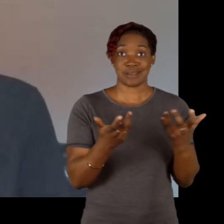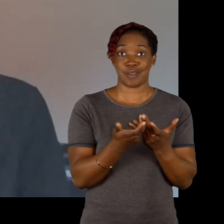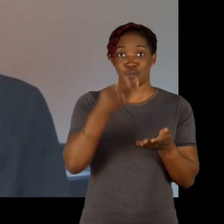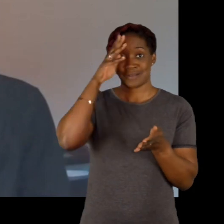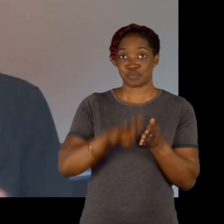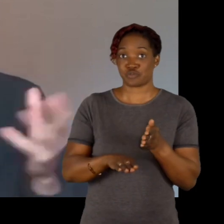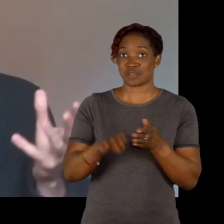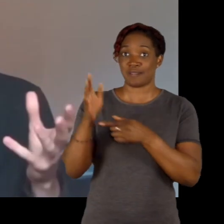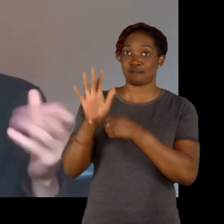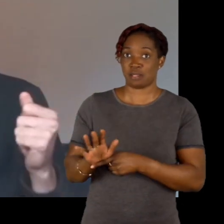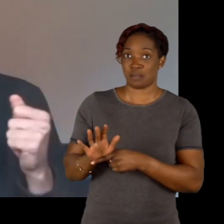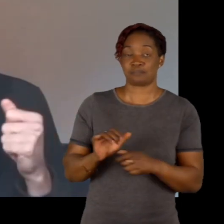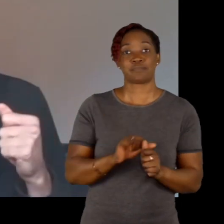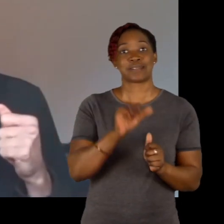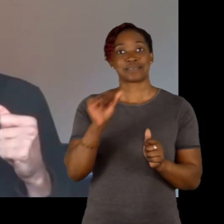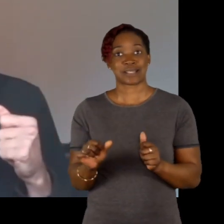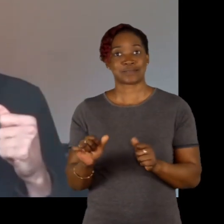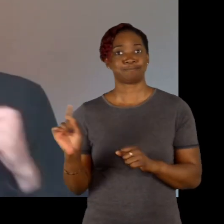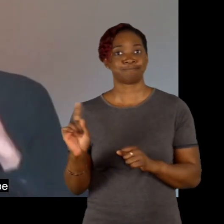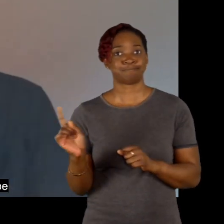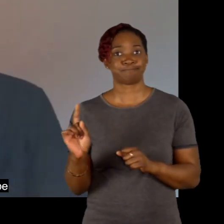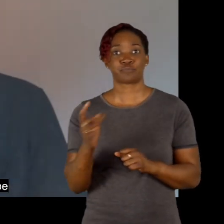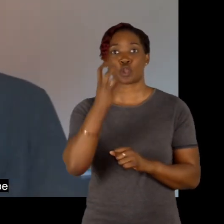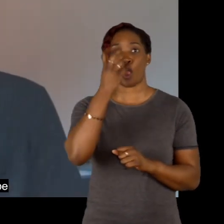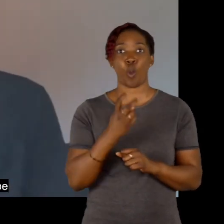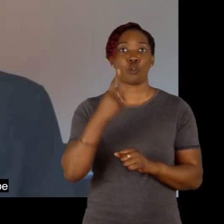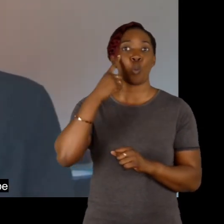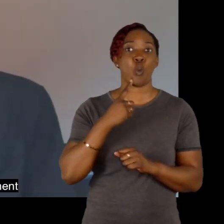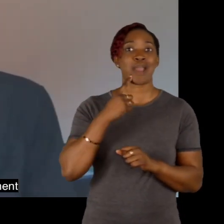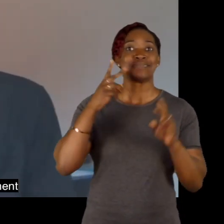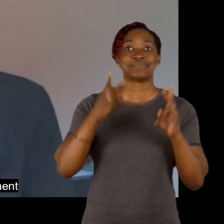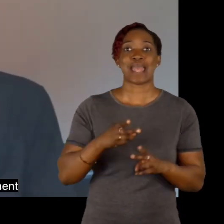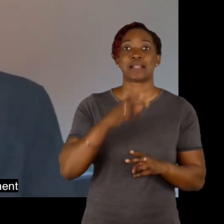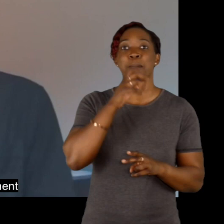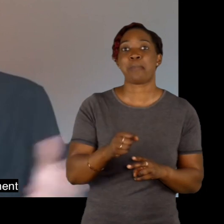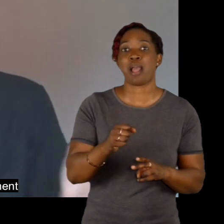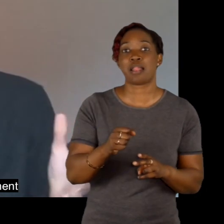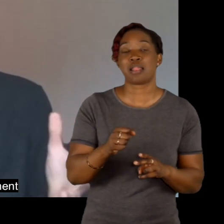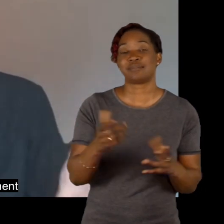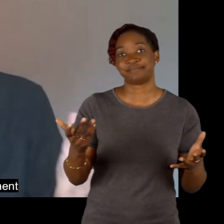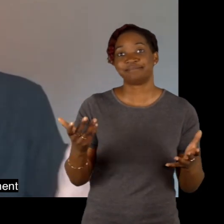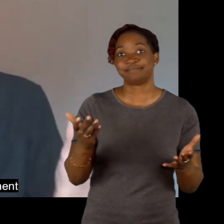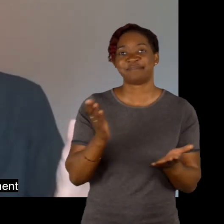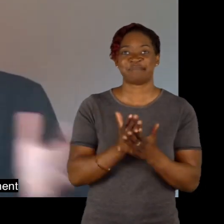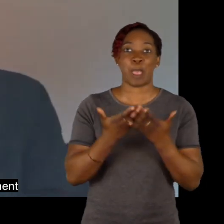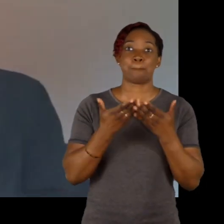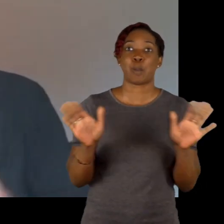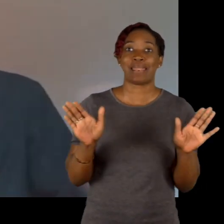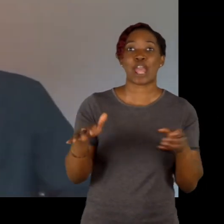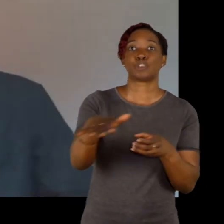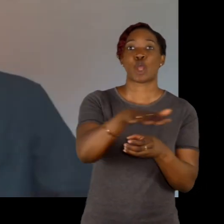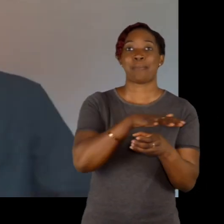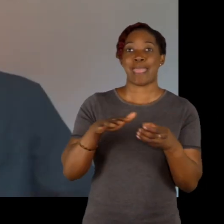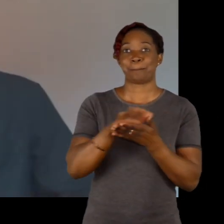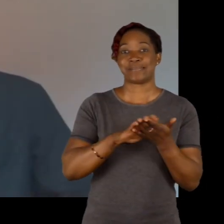change the way that we experience the film. So the next up is going to be our old white dead male treatment, or